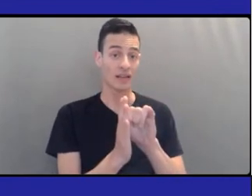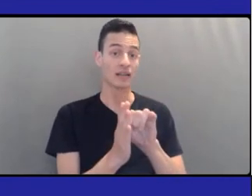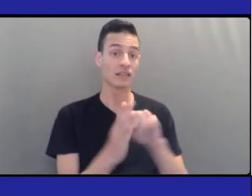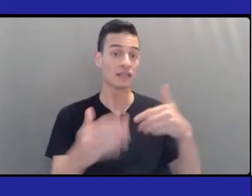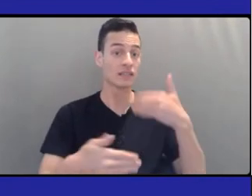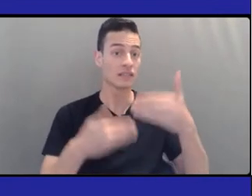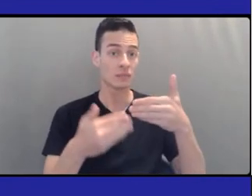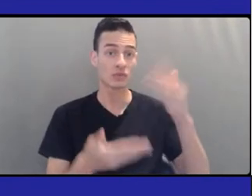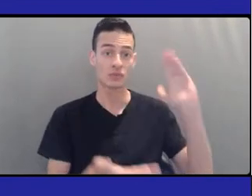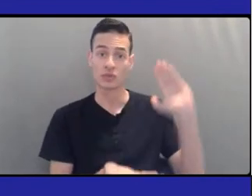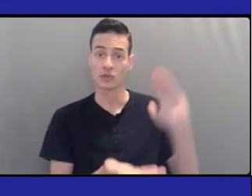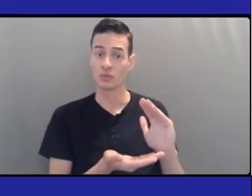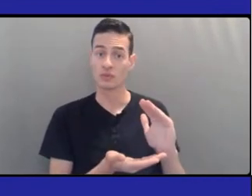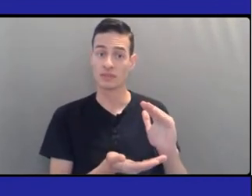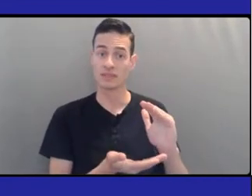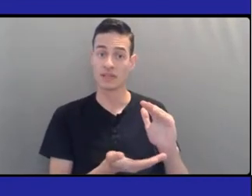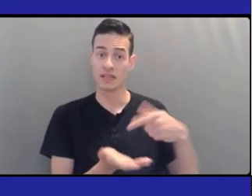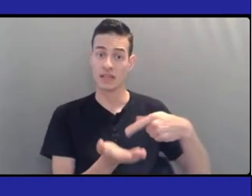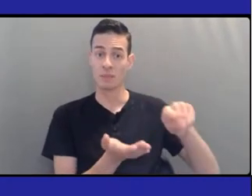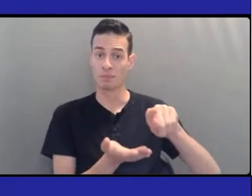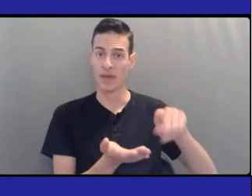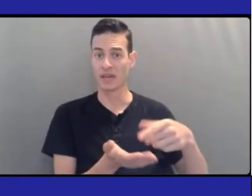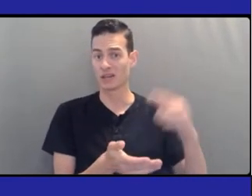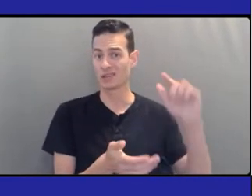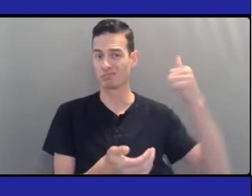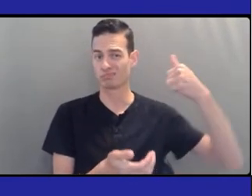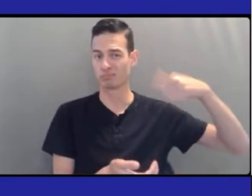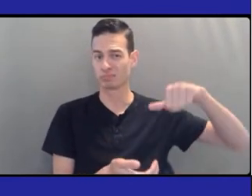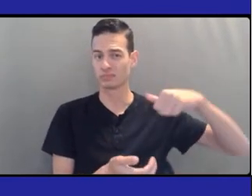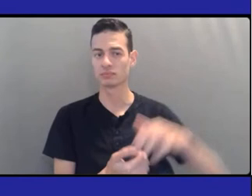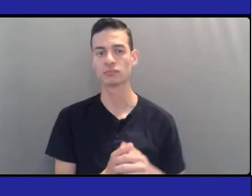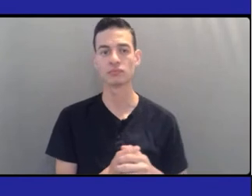denials. Next slide, please.